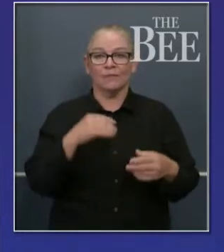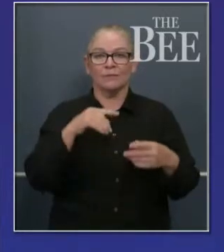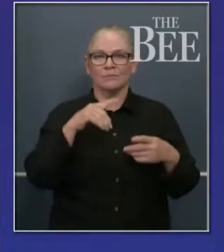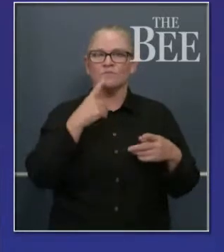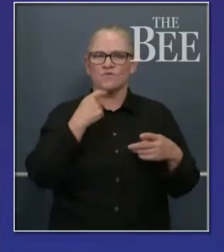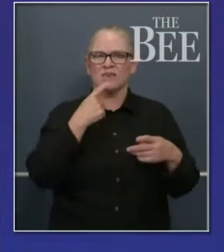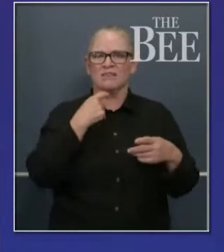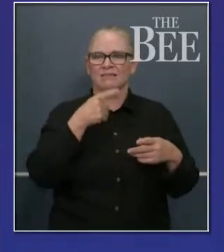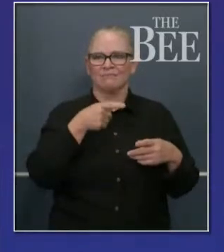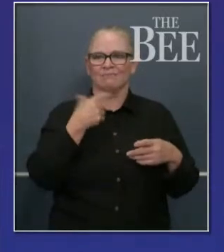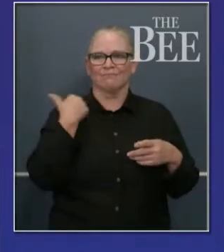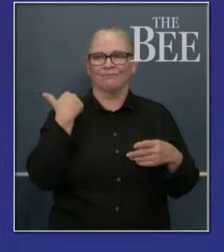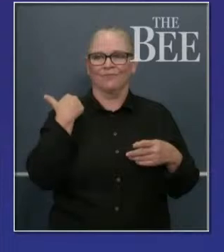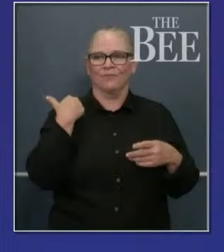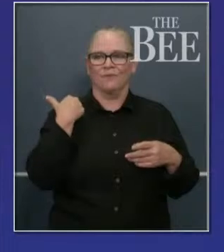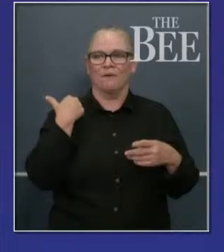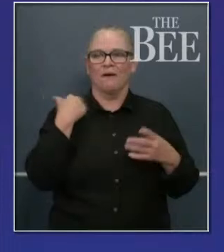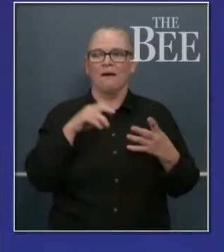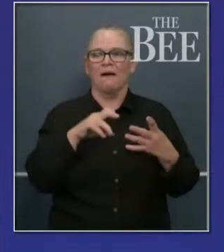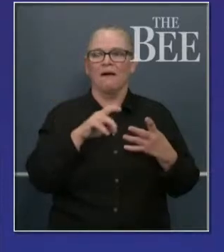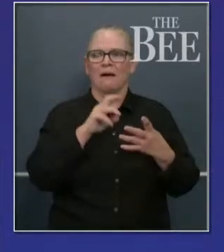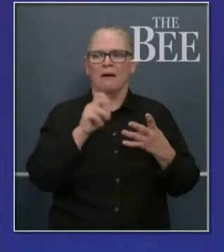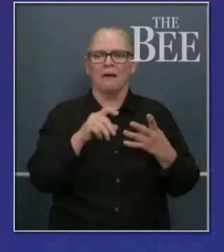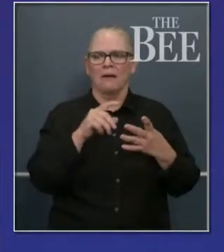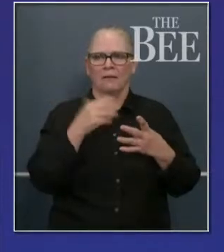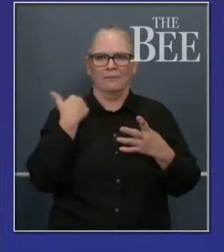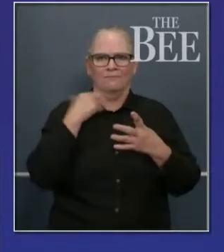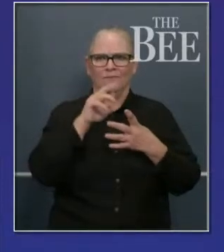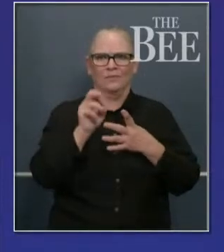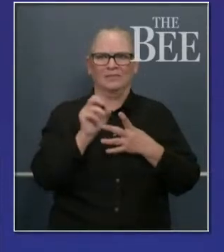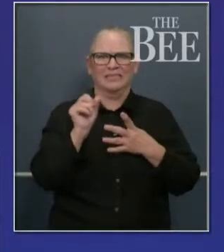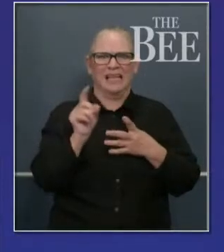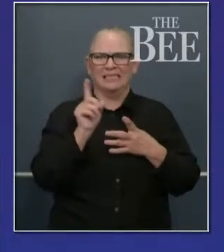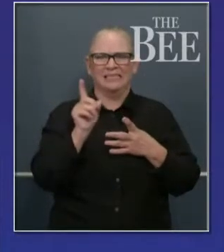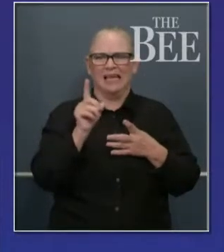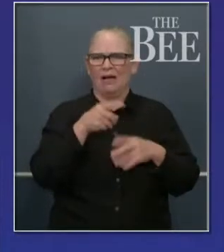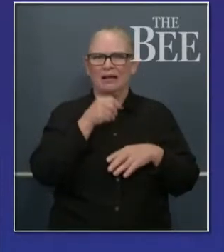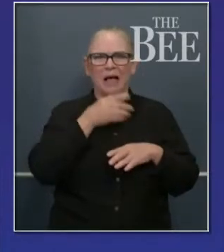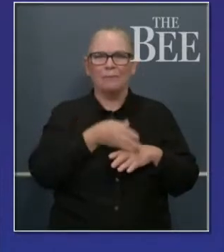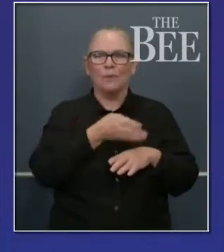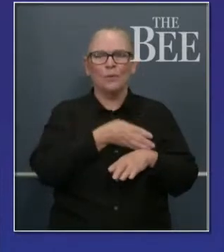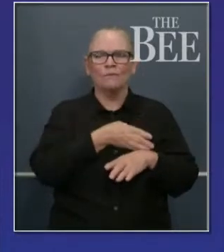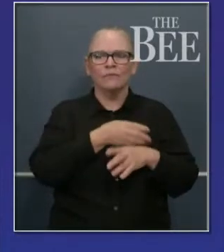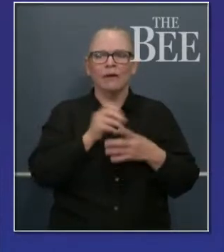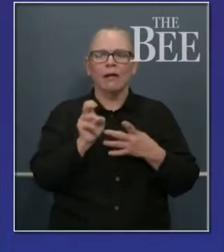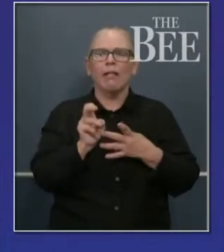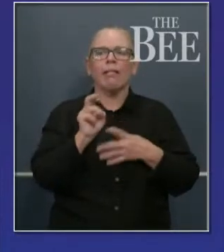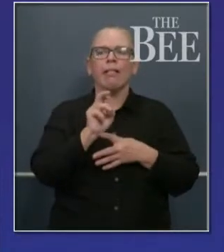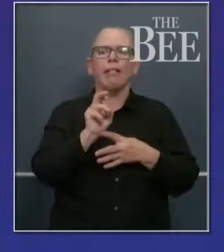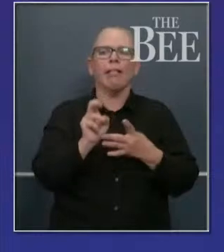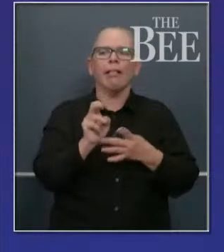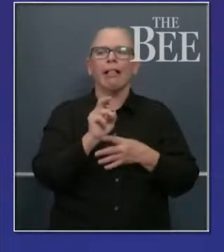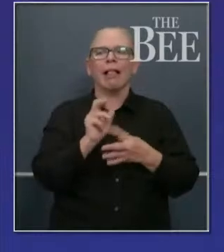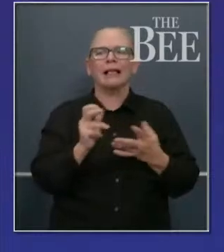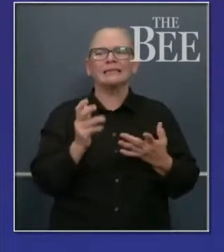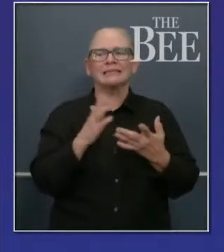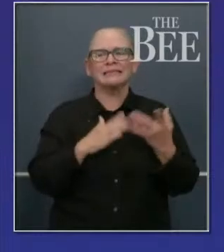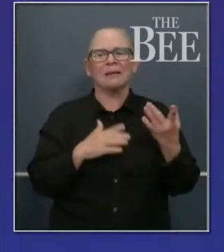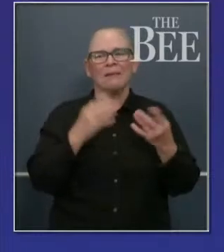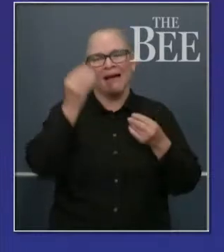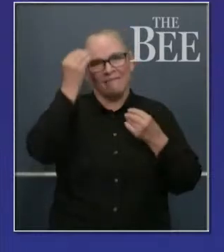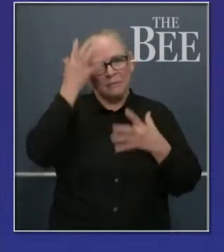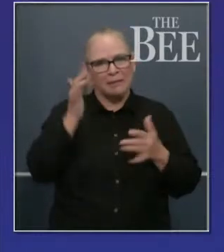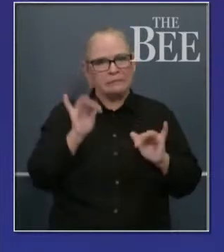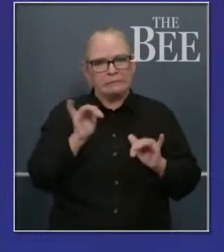from the purple tier, that we have been in active conversation about their number, some of the data elements that help us